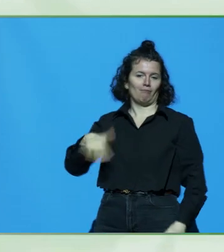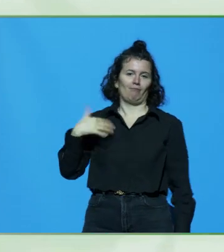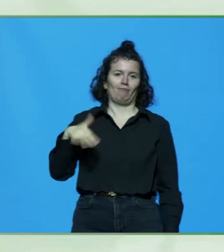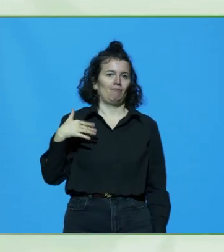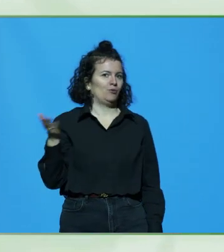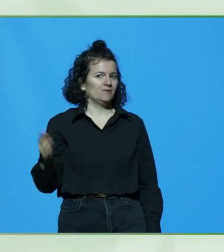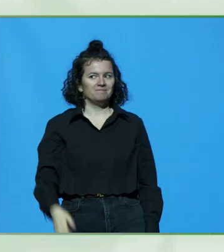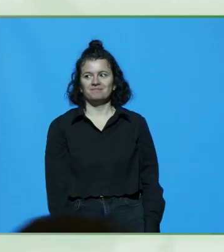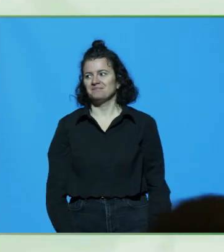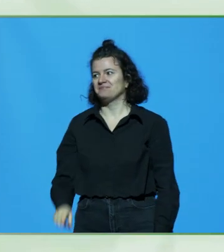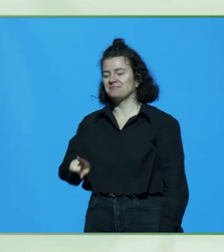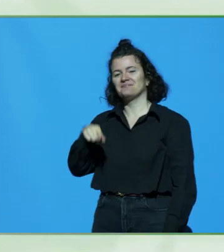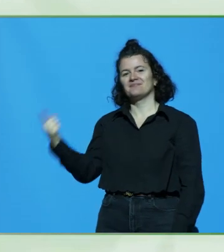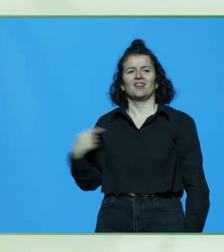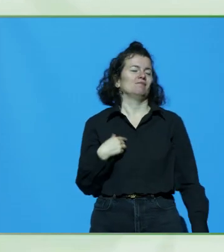Absolutely.